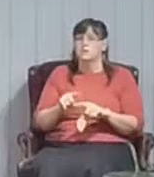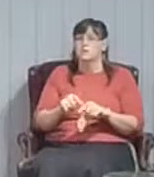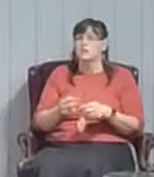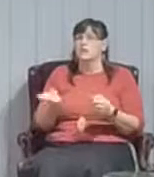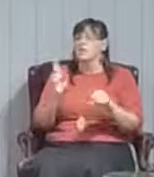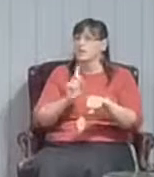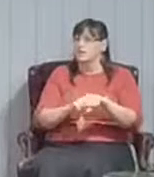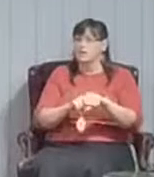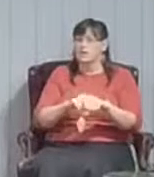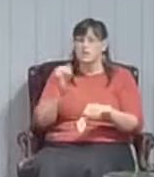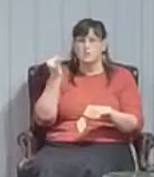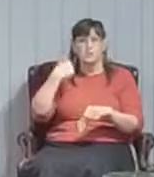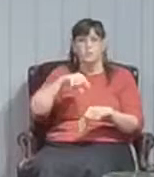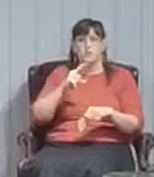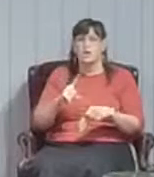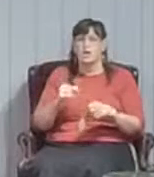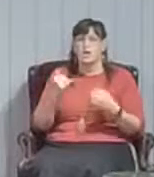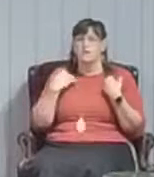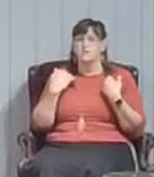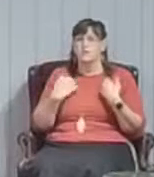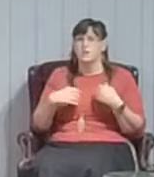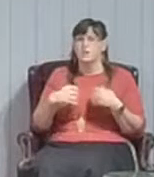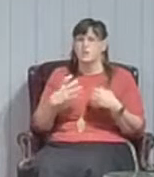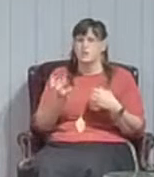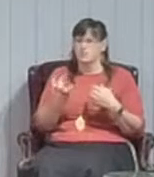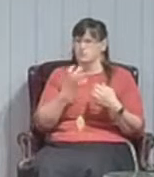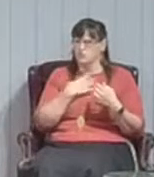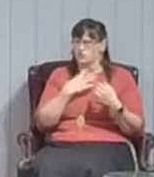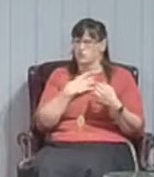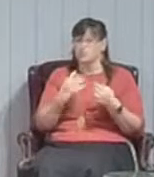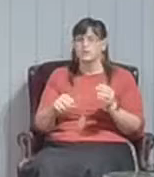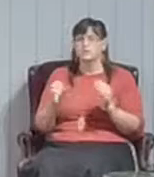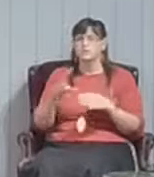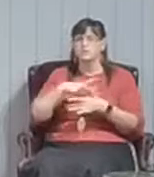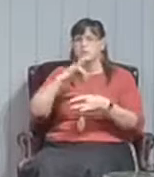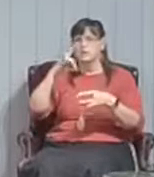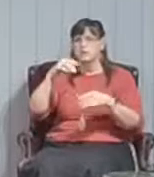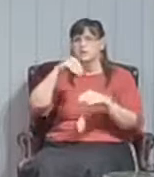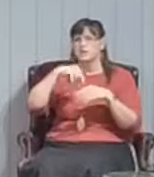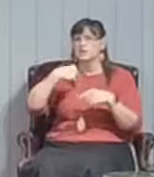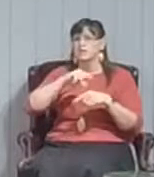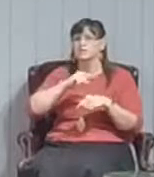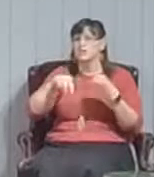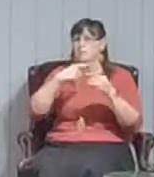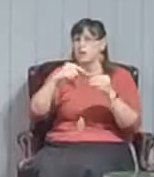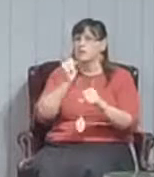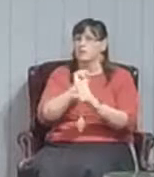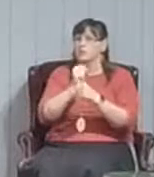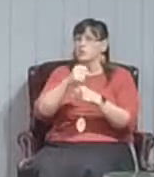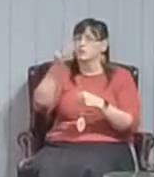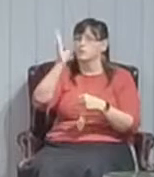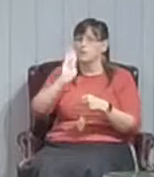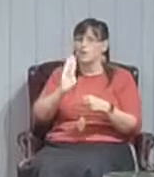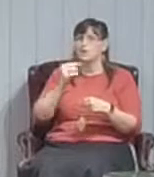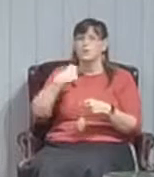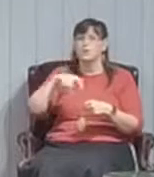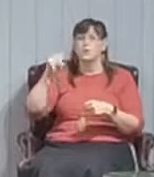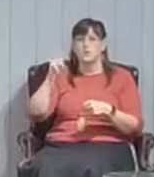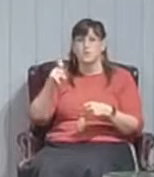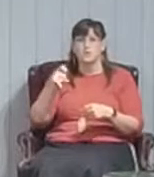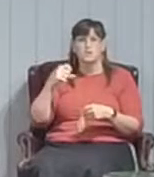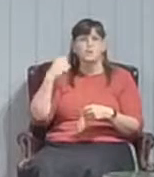have some kind of a critical spirit in us about the work of God, that we ought to